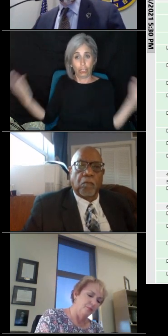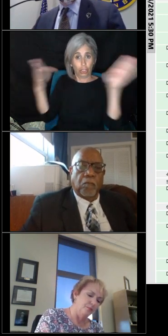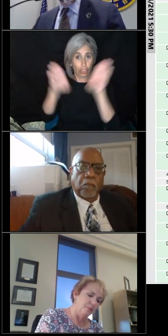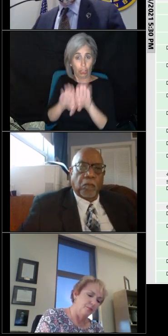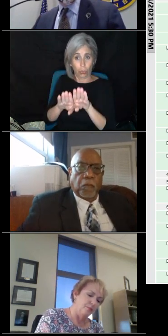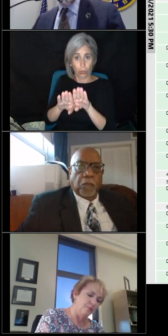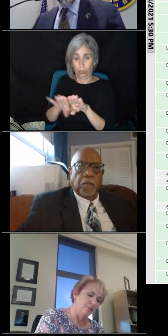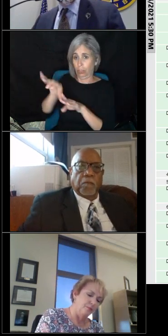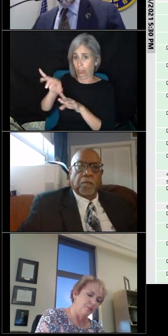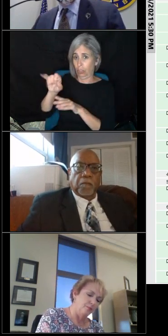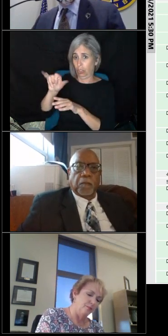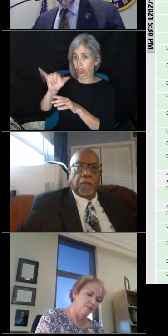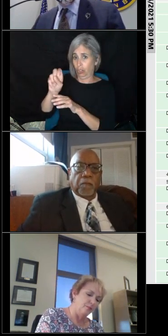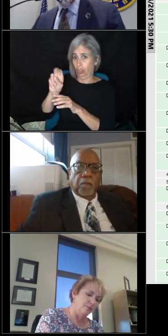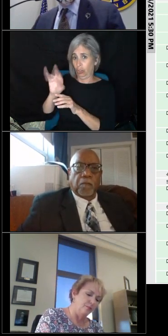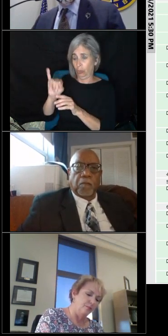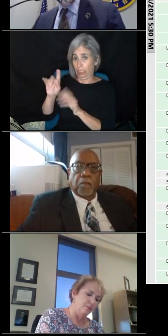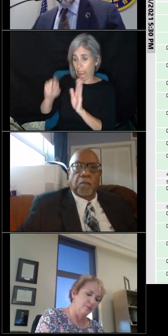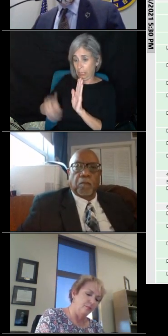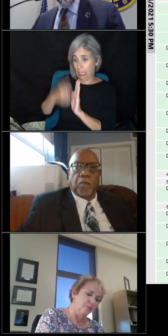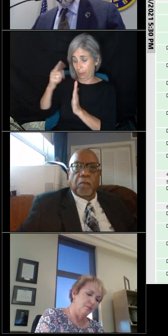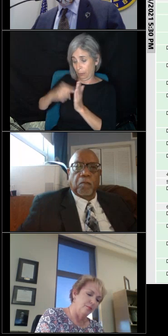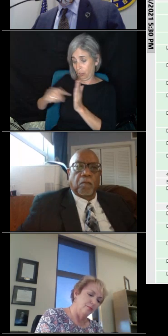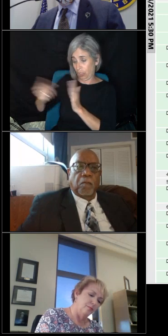Yuri, double check one last time.